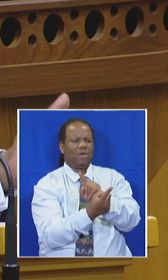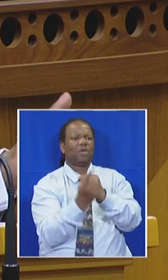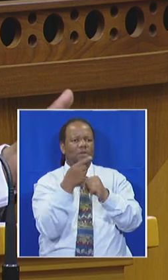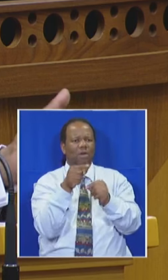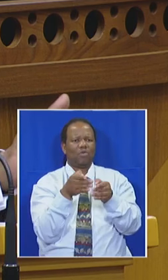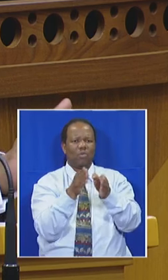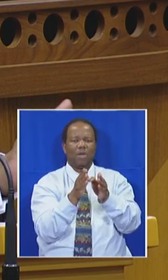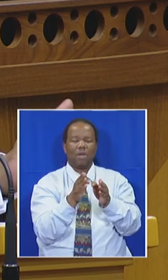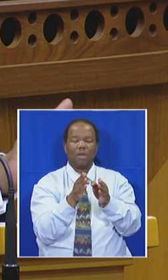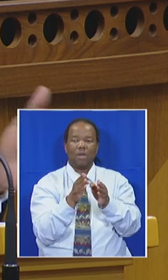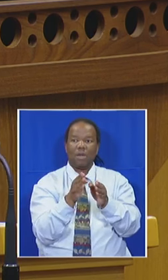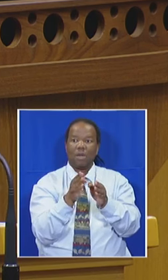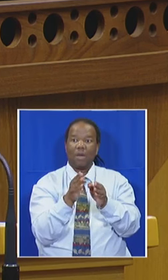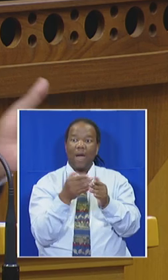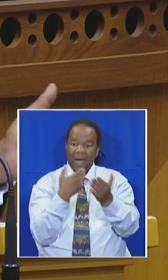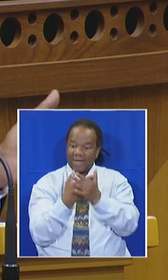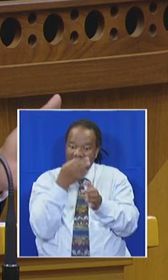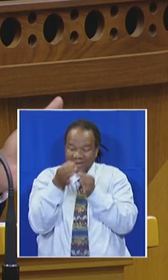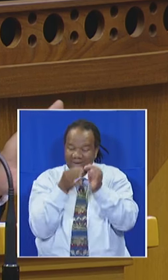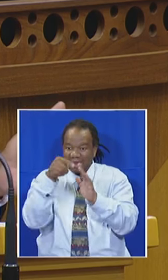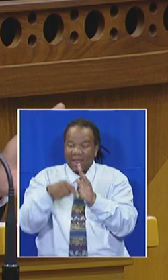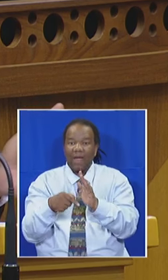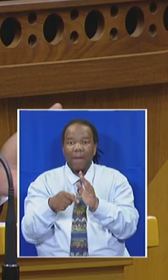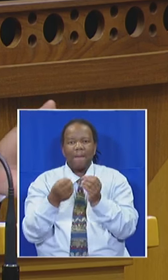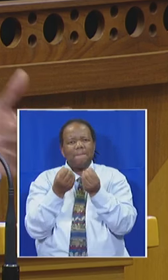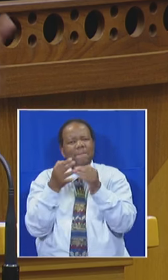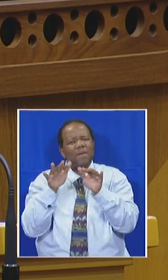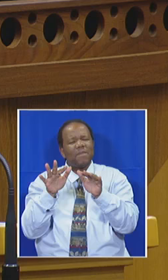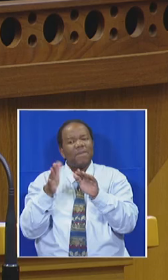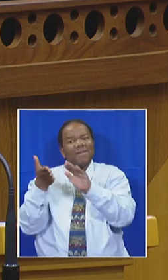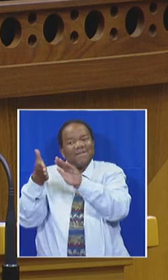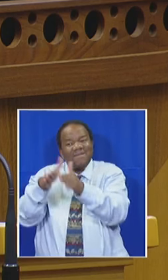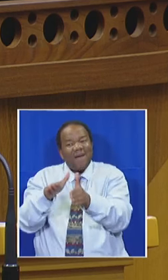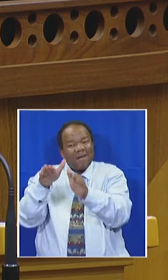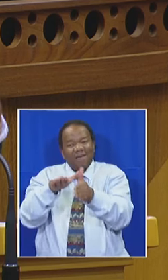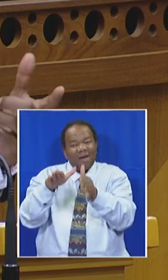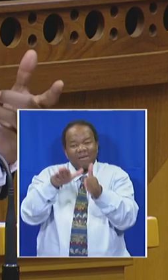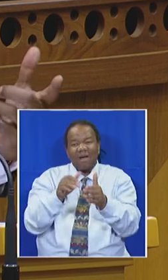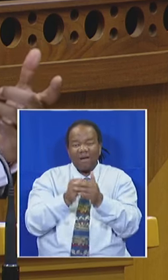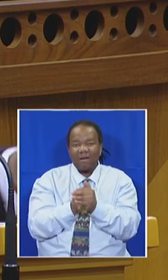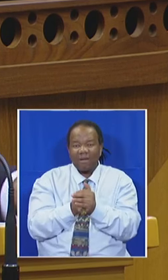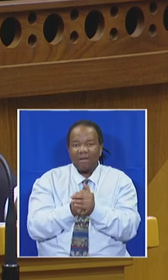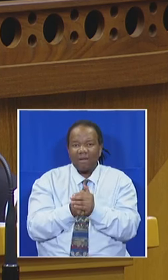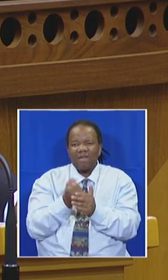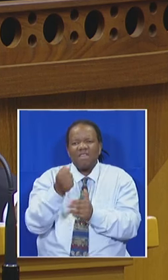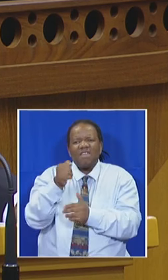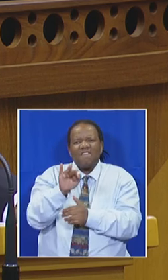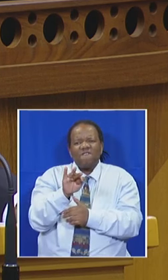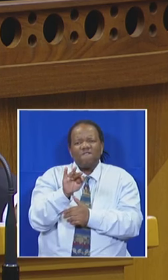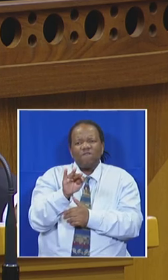Many people died. That's not the point we want to talk about. If we were driven by